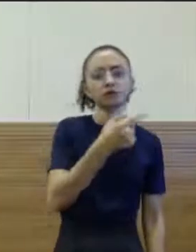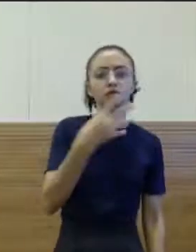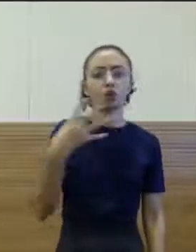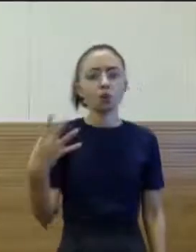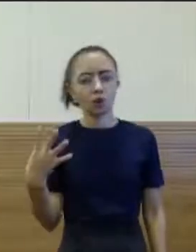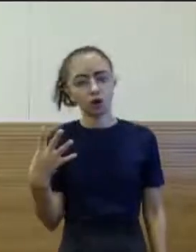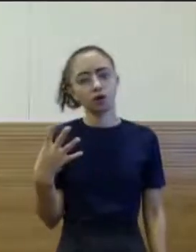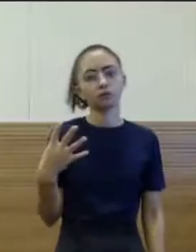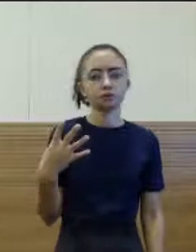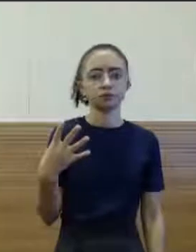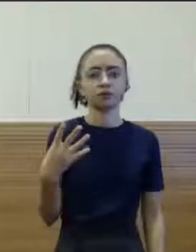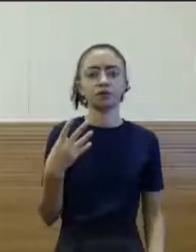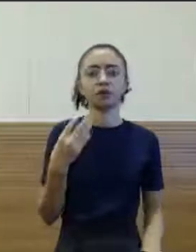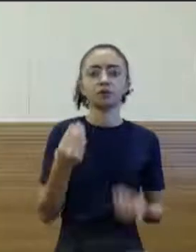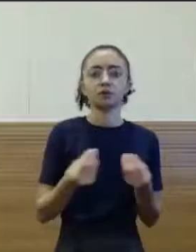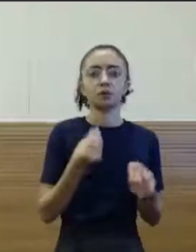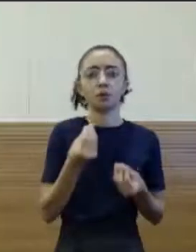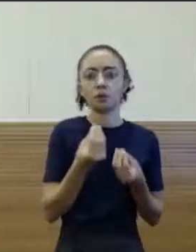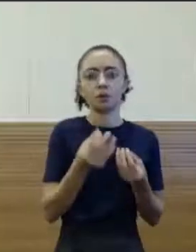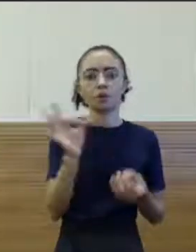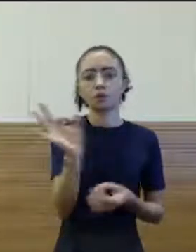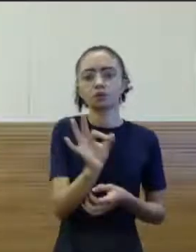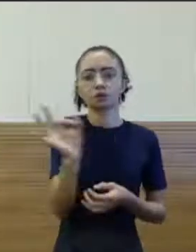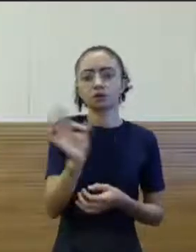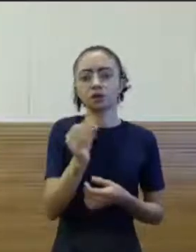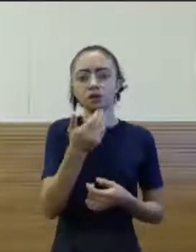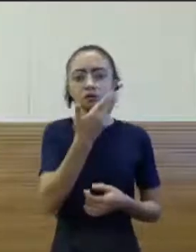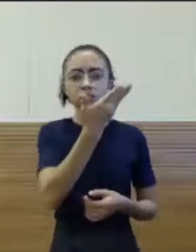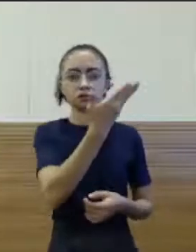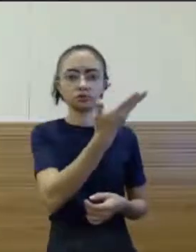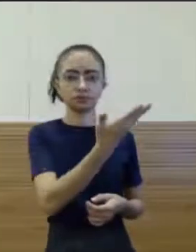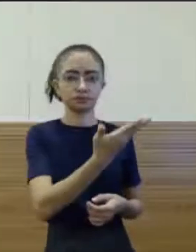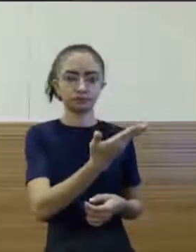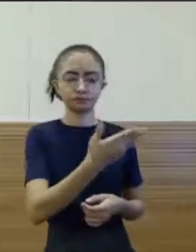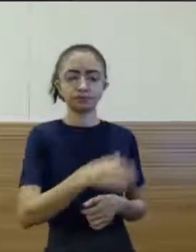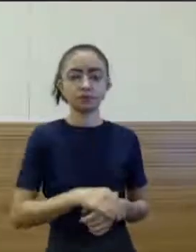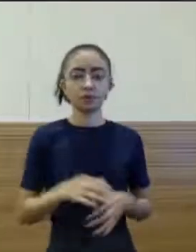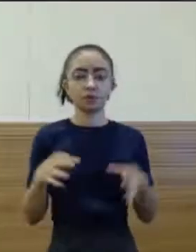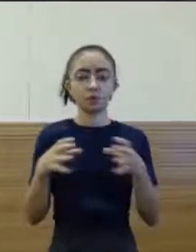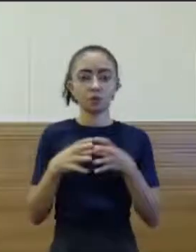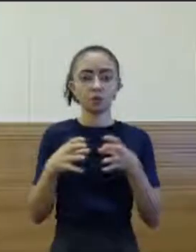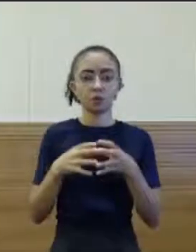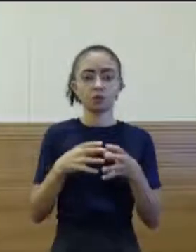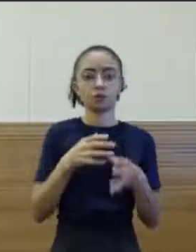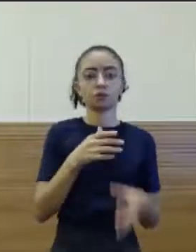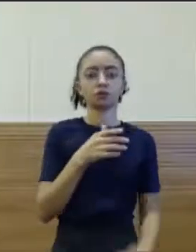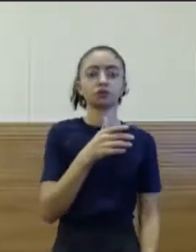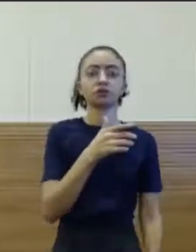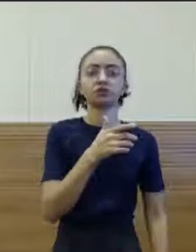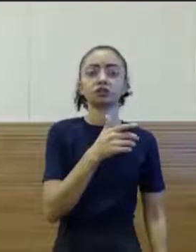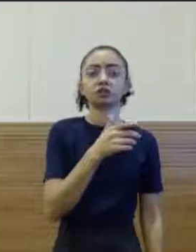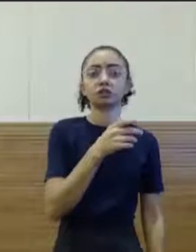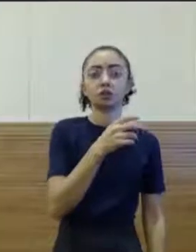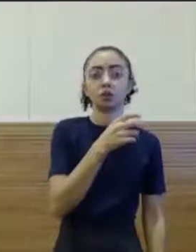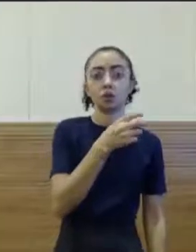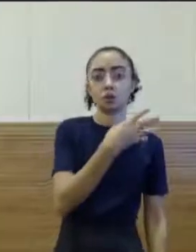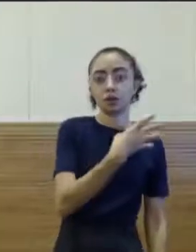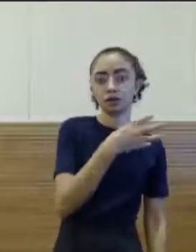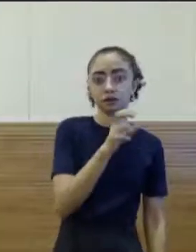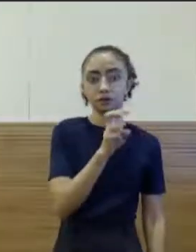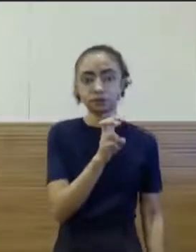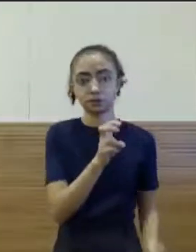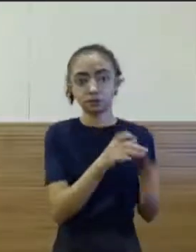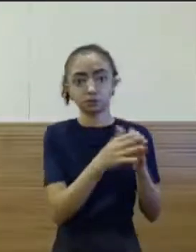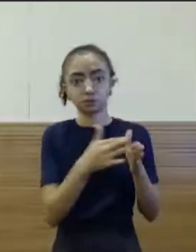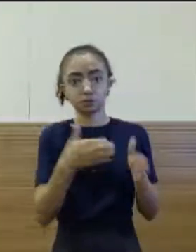59.7%, de las and in the mujeres group de of women 45 a 64 from años, 45 to 64, porque como It is more, even more alarming, as you can